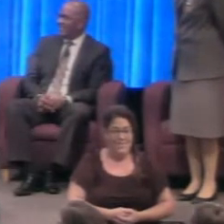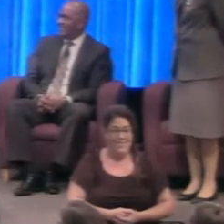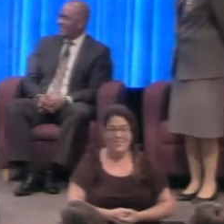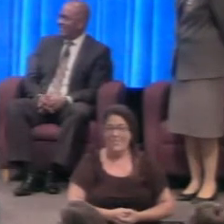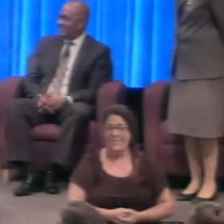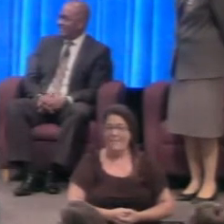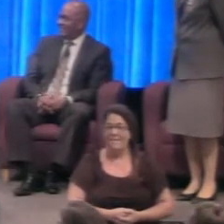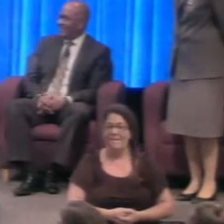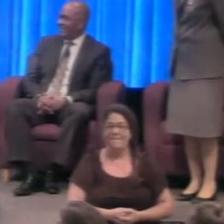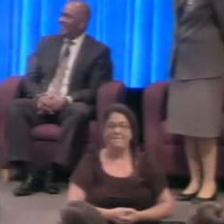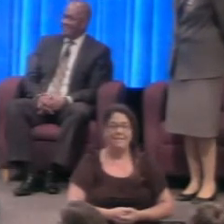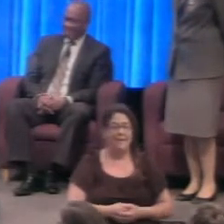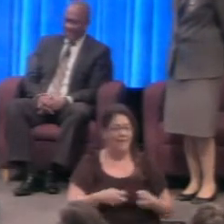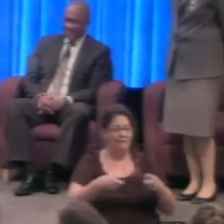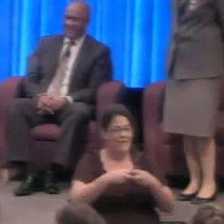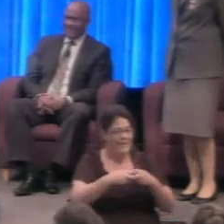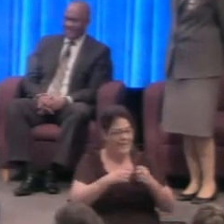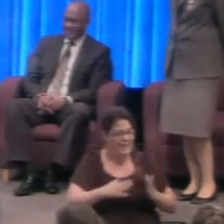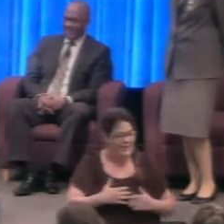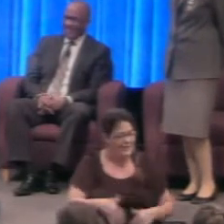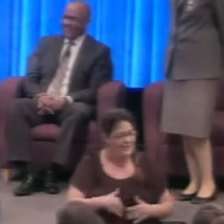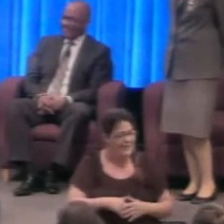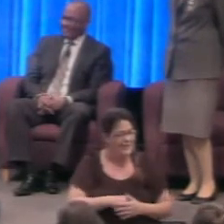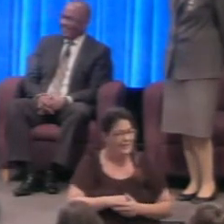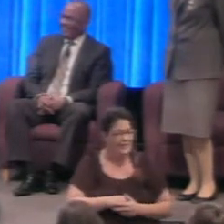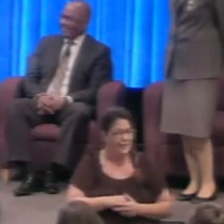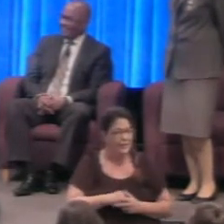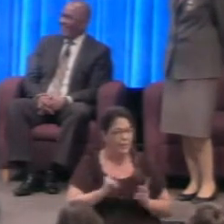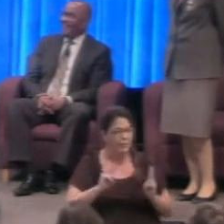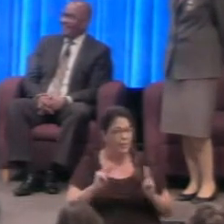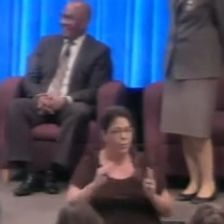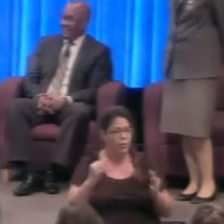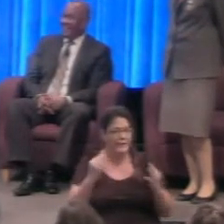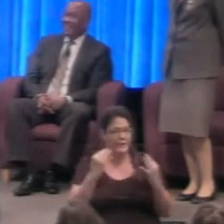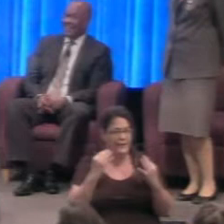A physicist. You people are scary.